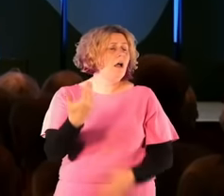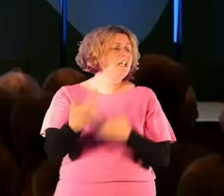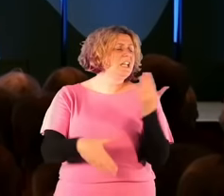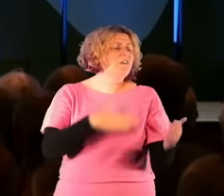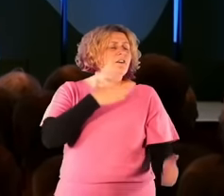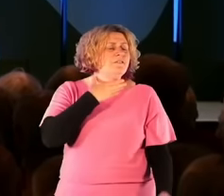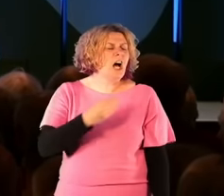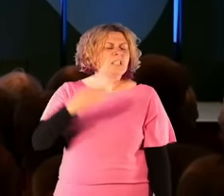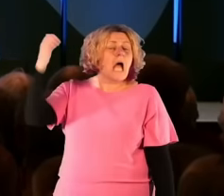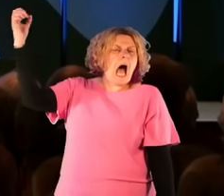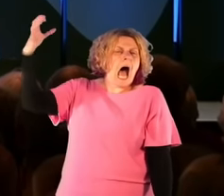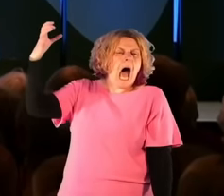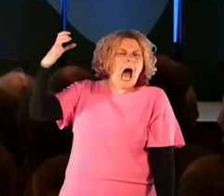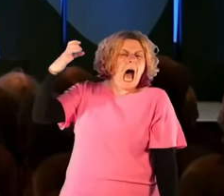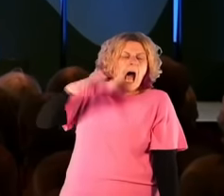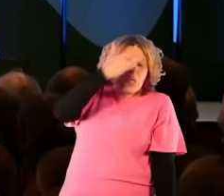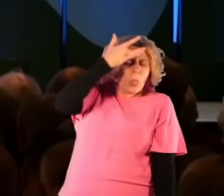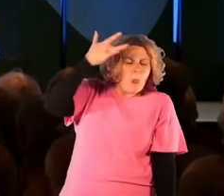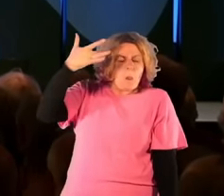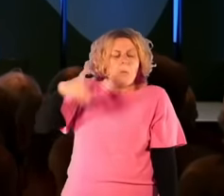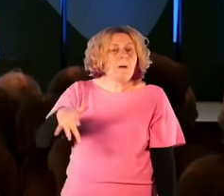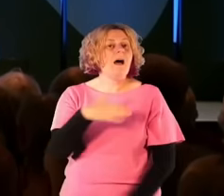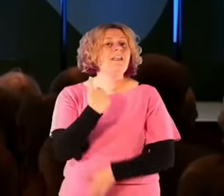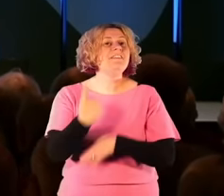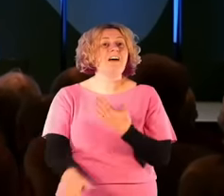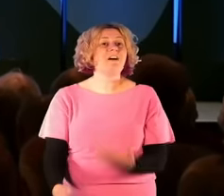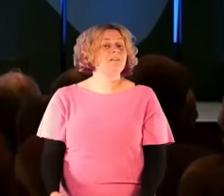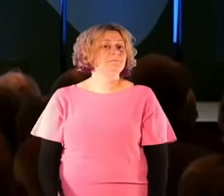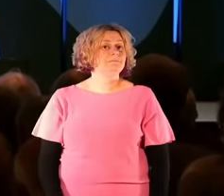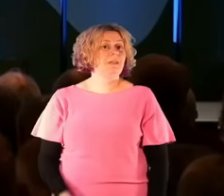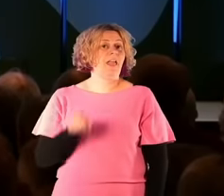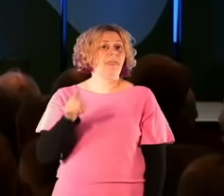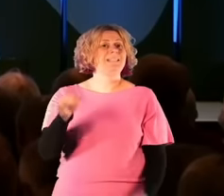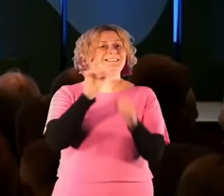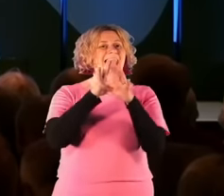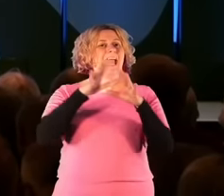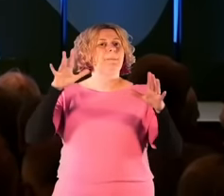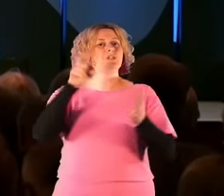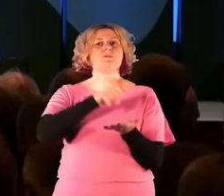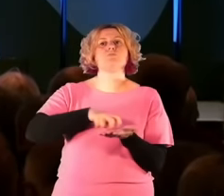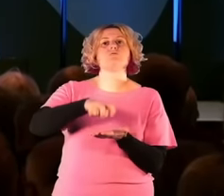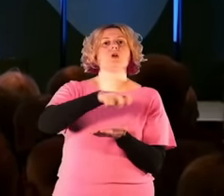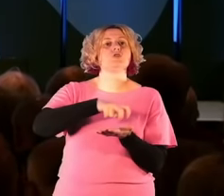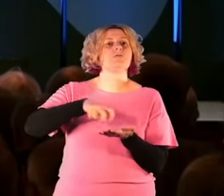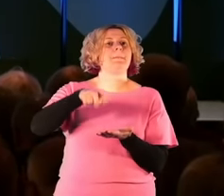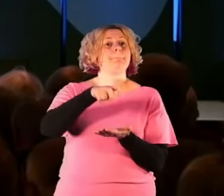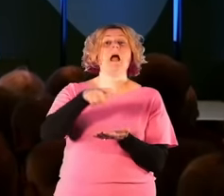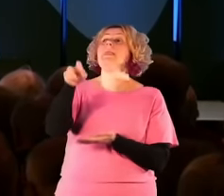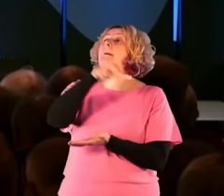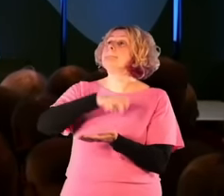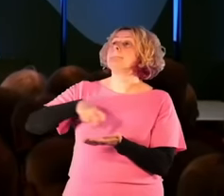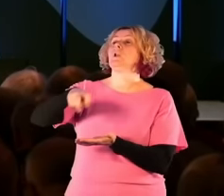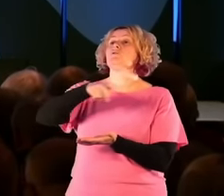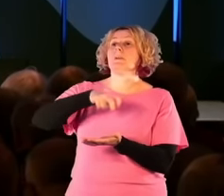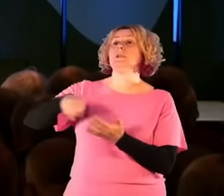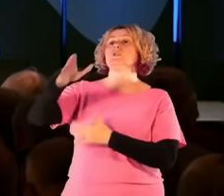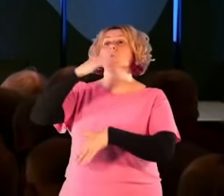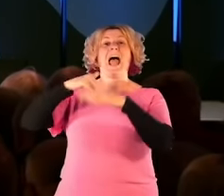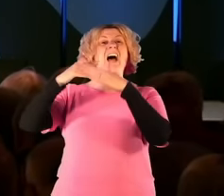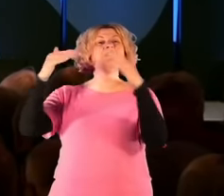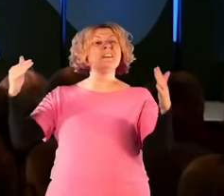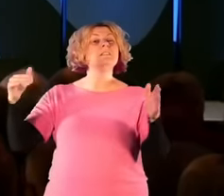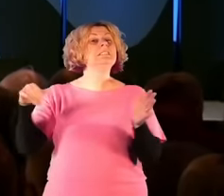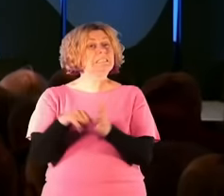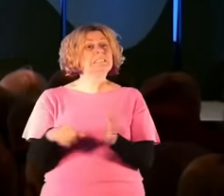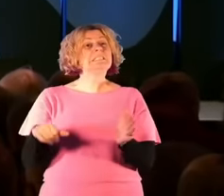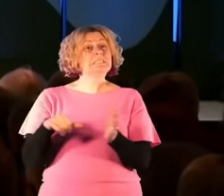there's no scorching heat. It's a picture of a pilgrim. And the pilgrimage to heaven is hard. And some of you know that tonight,